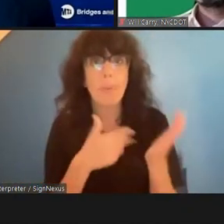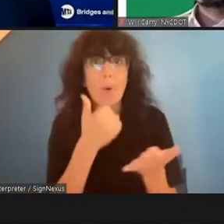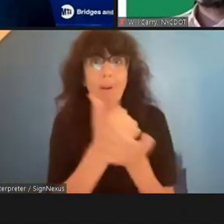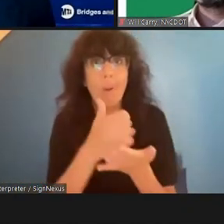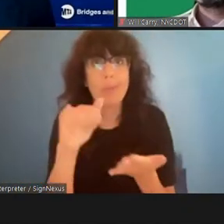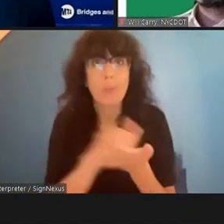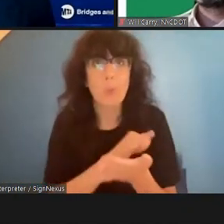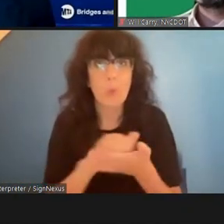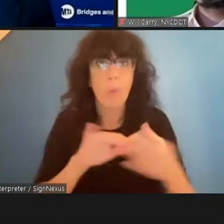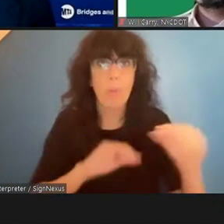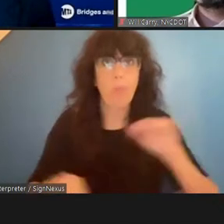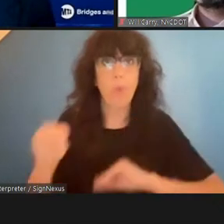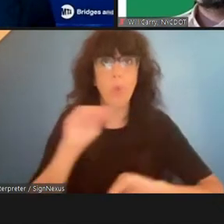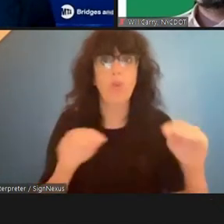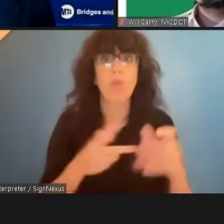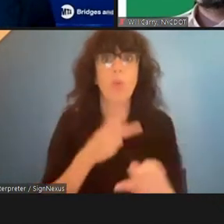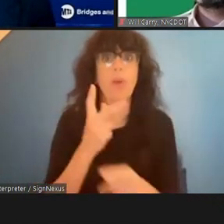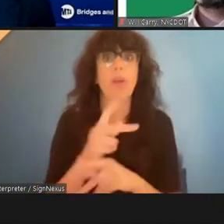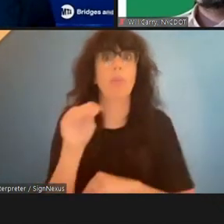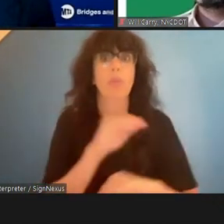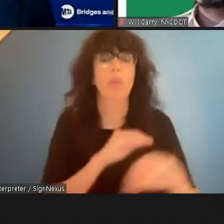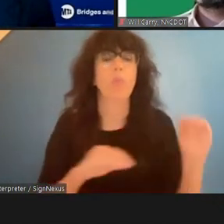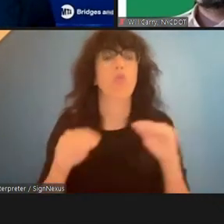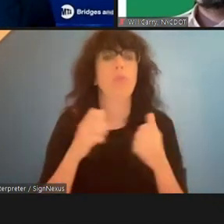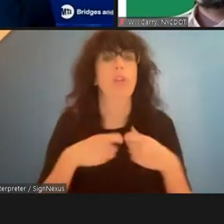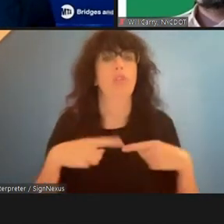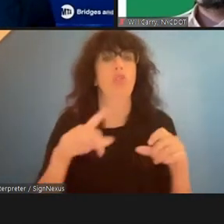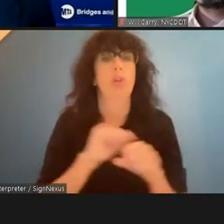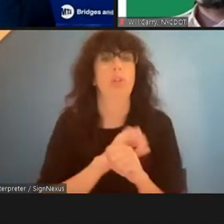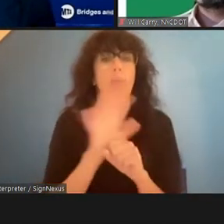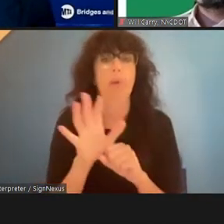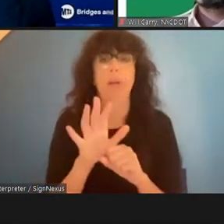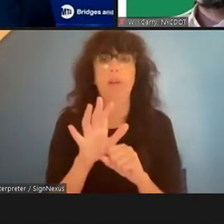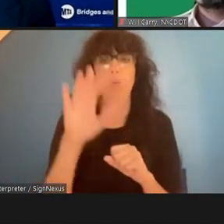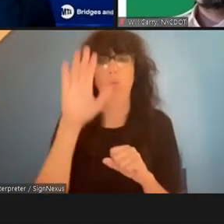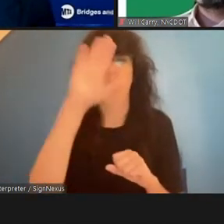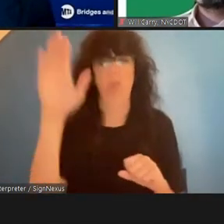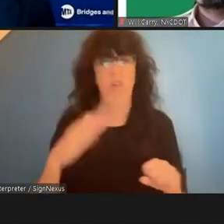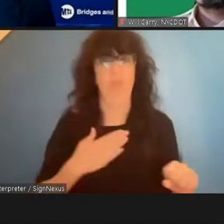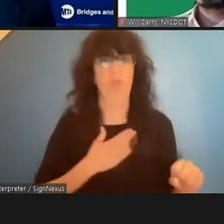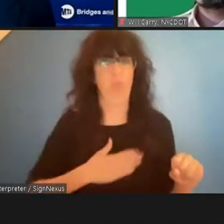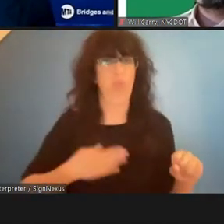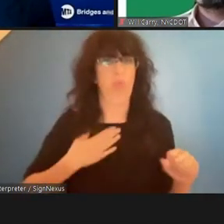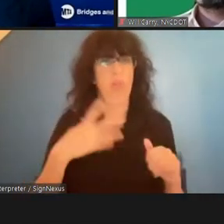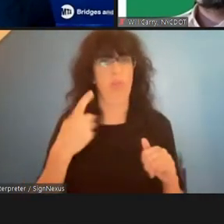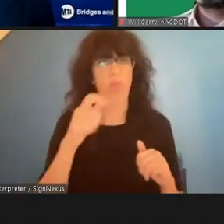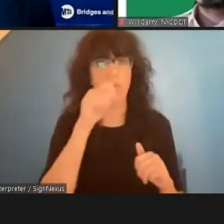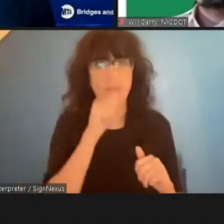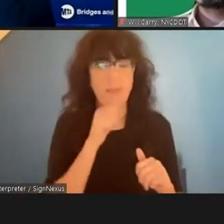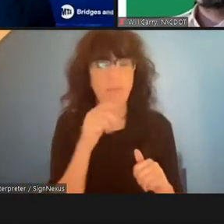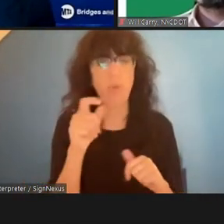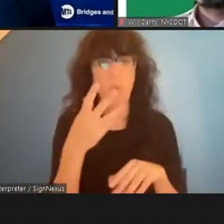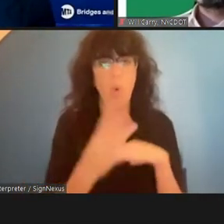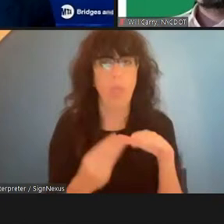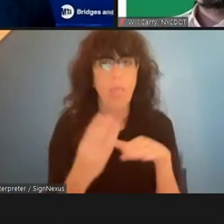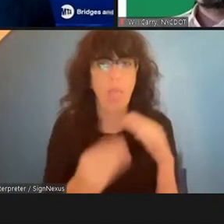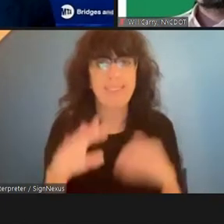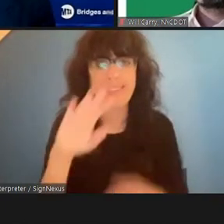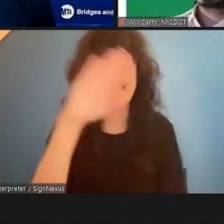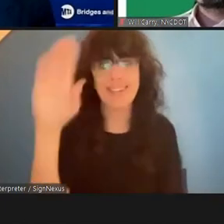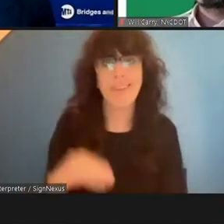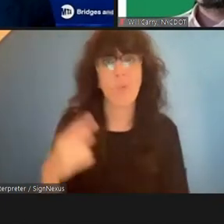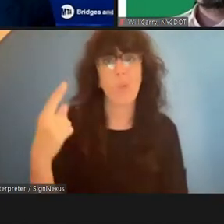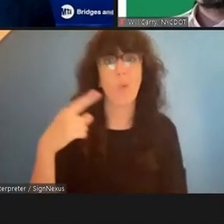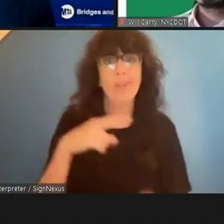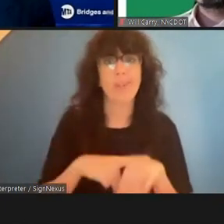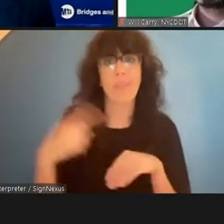move we kept it moving during the pandemic peak but never once where we appreciate it for our suffering suffering our losses number one where we asked